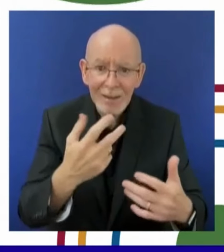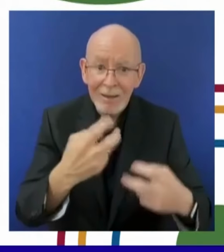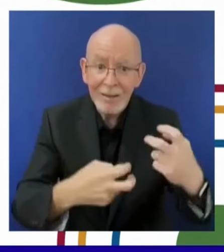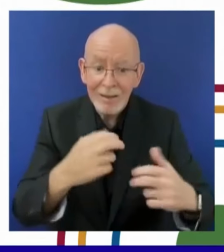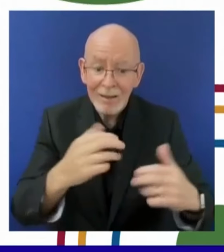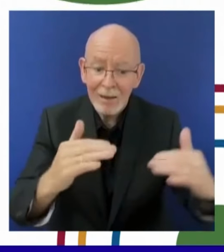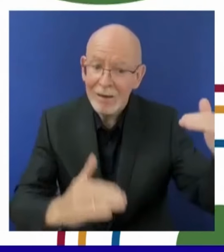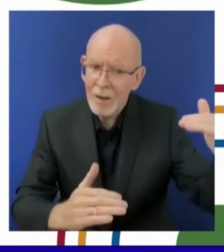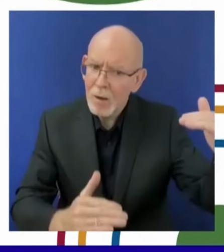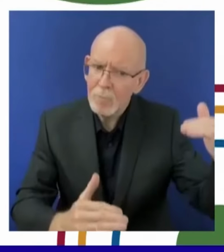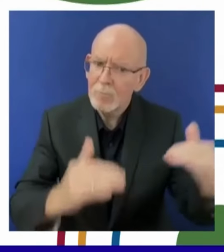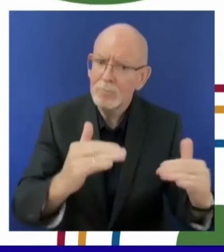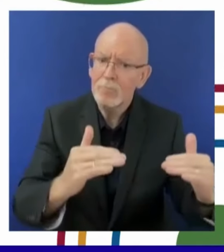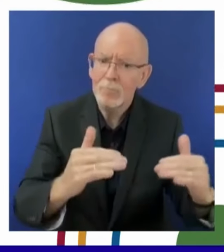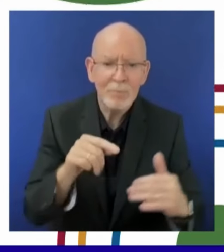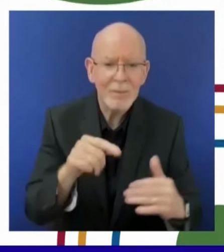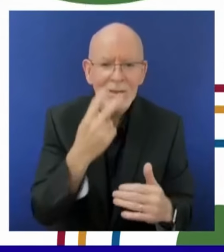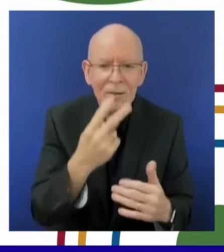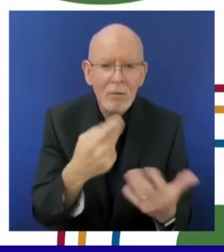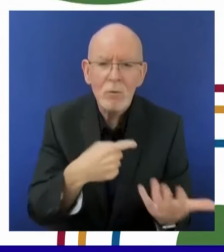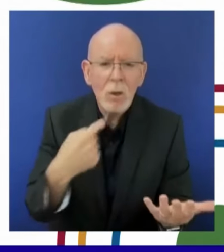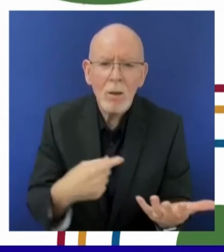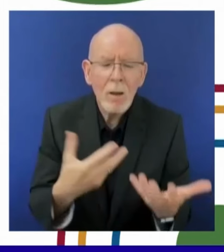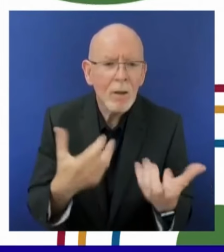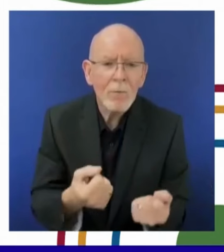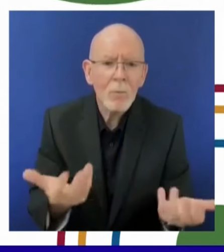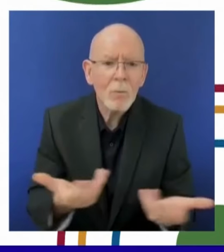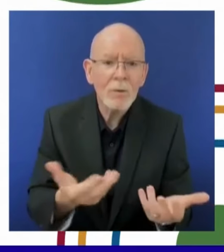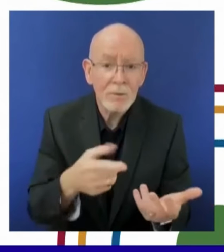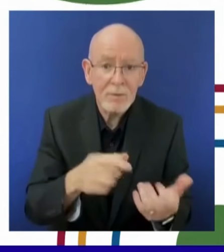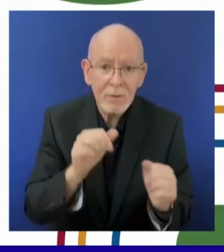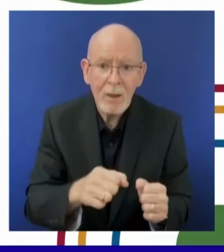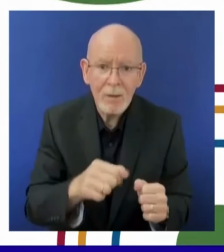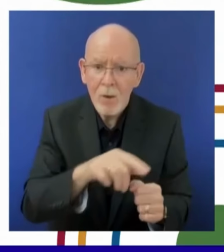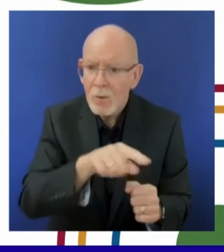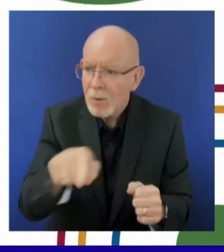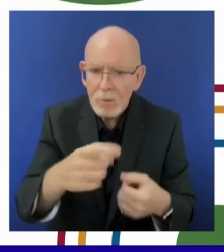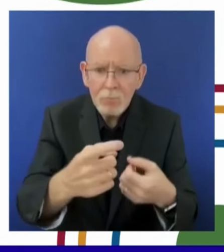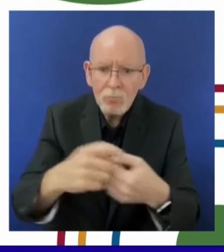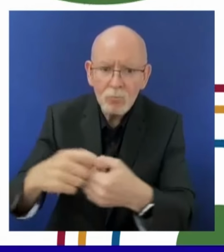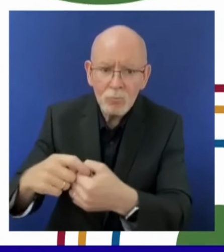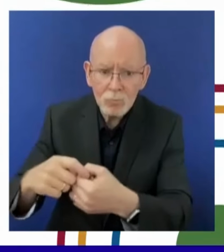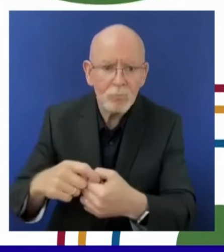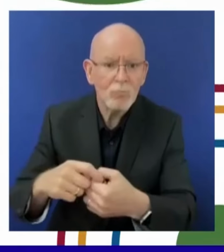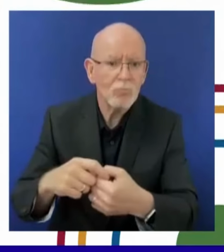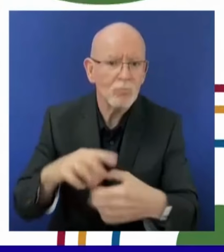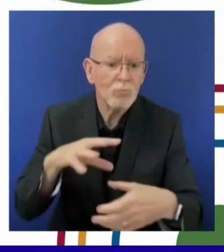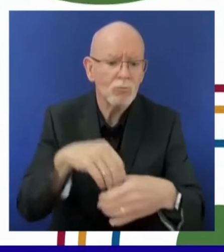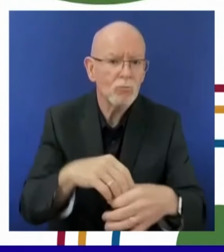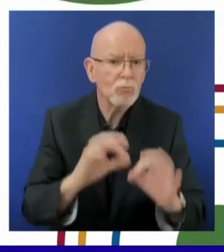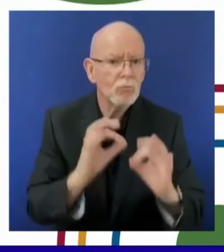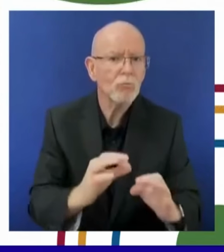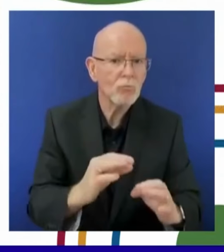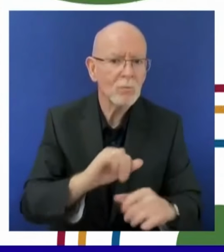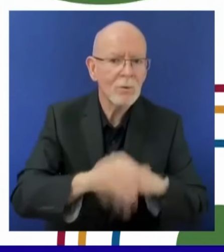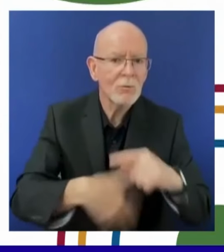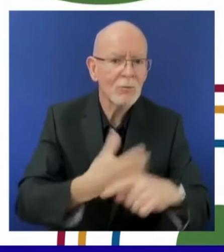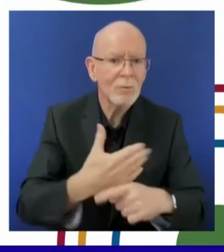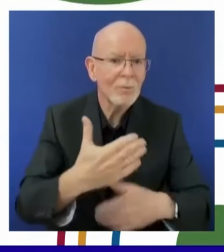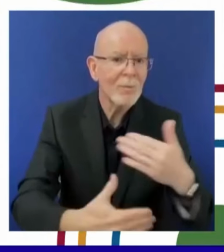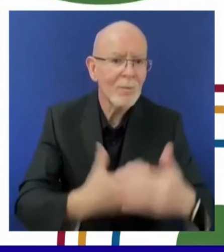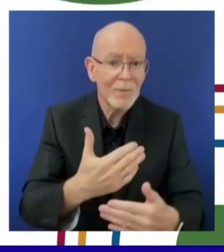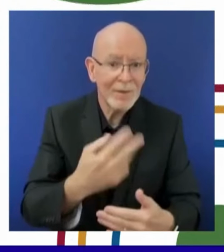systemic changes, and everything needs to have participation of NGOs. Thank you. I thank the representative